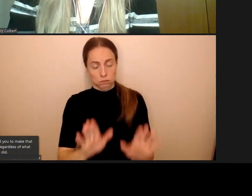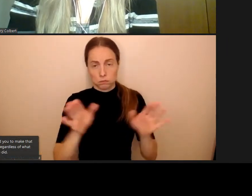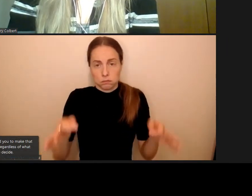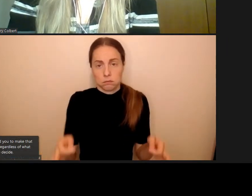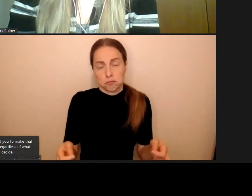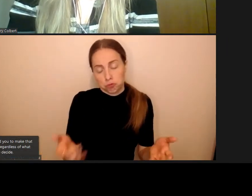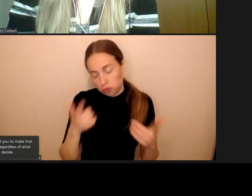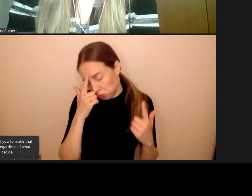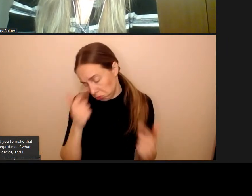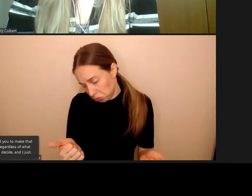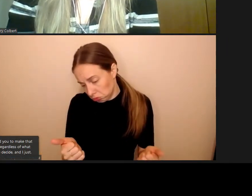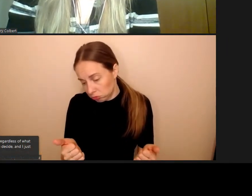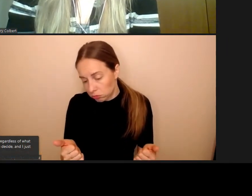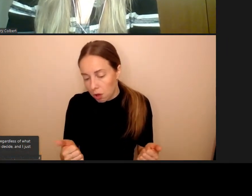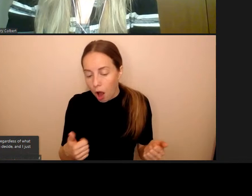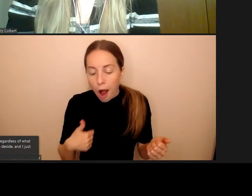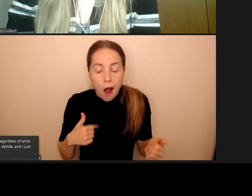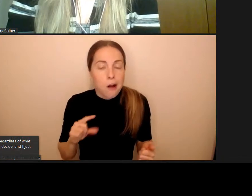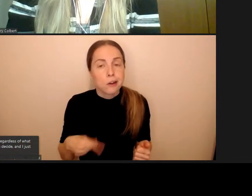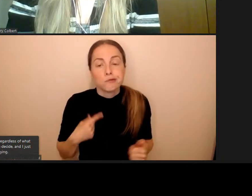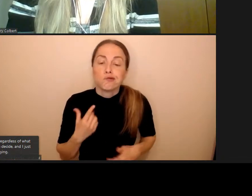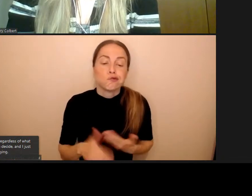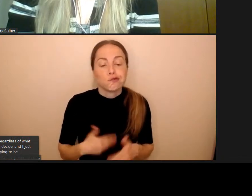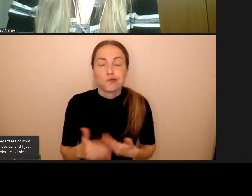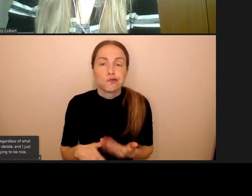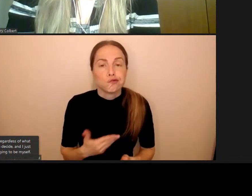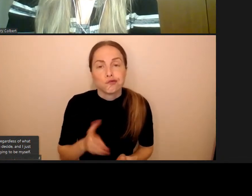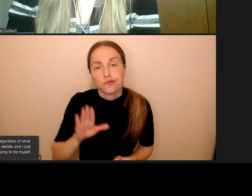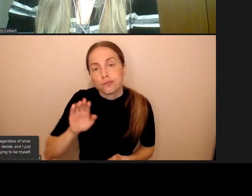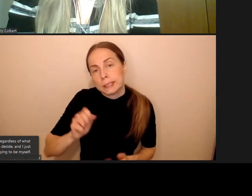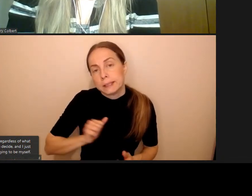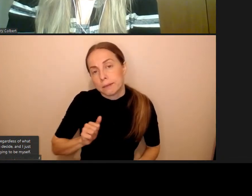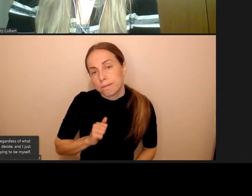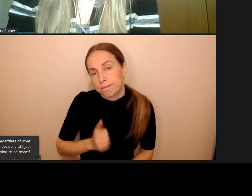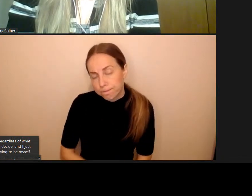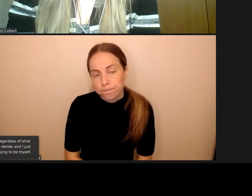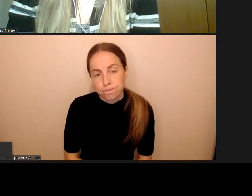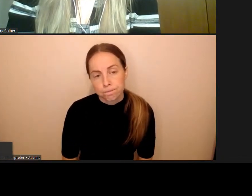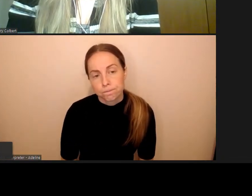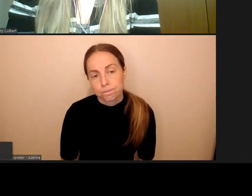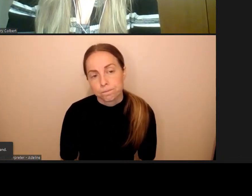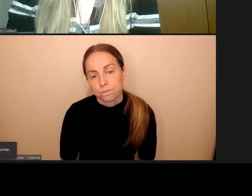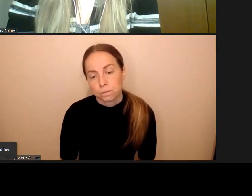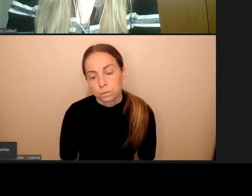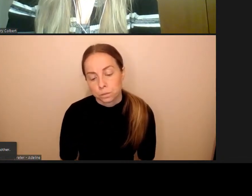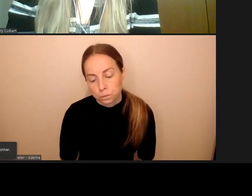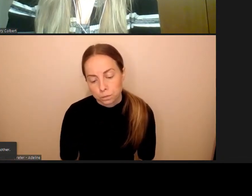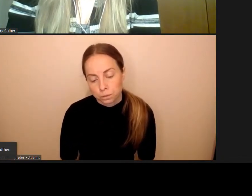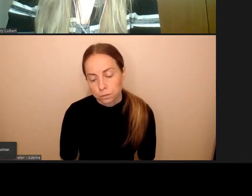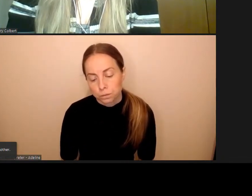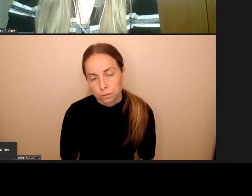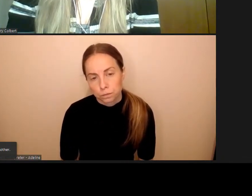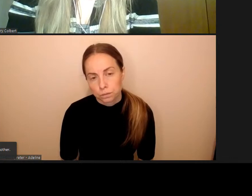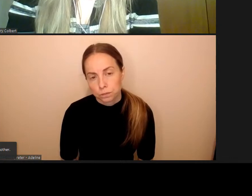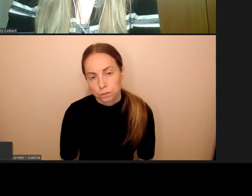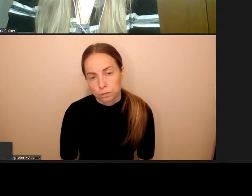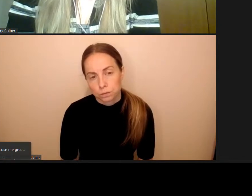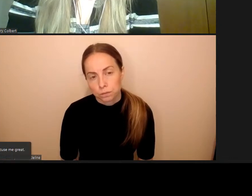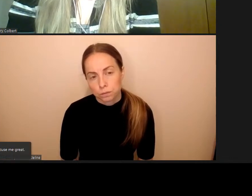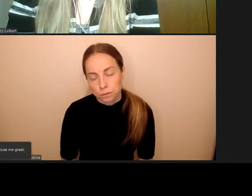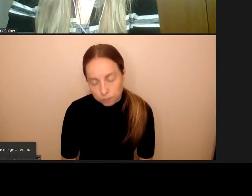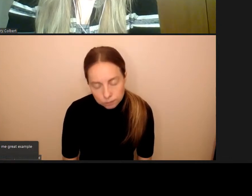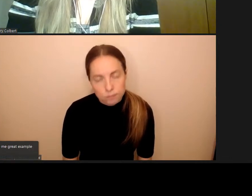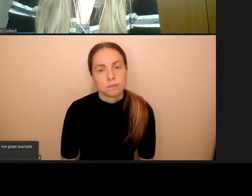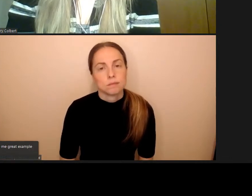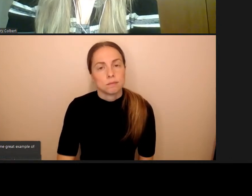decide. And I just have to continue to keep trying to be myself. And to me, another, excuse me, great